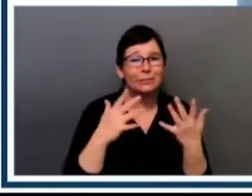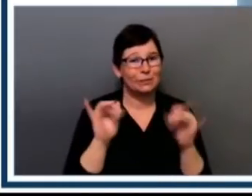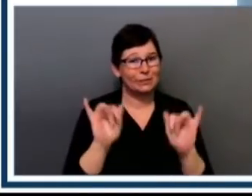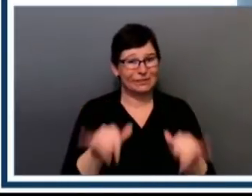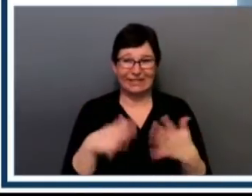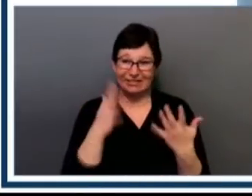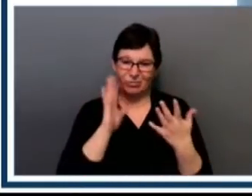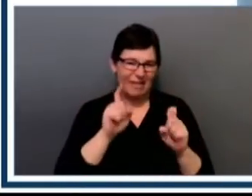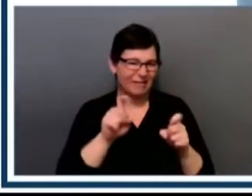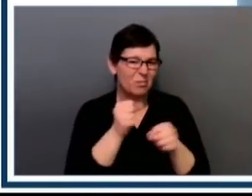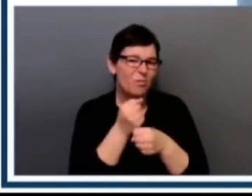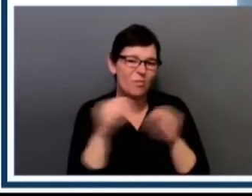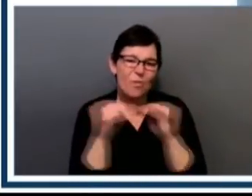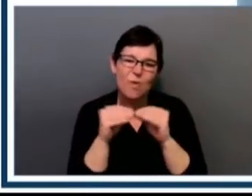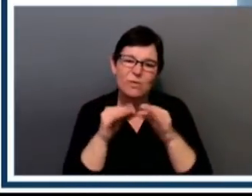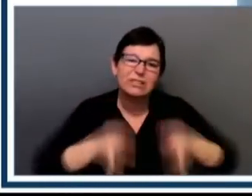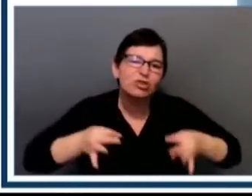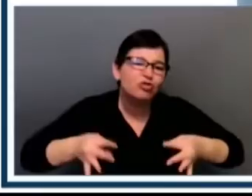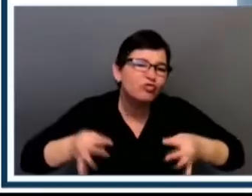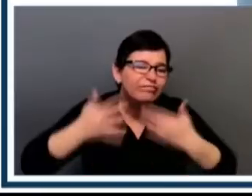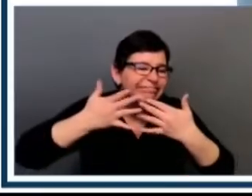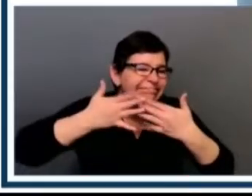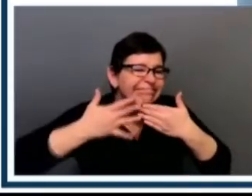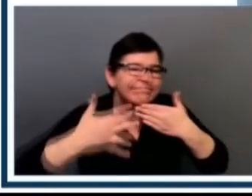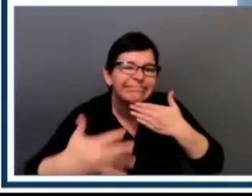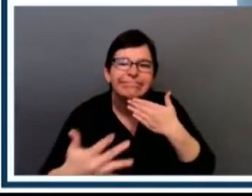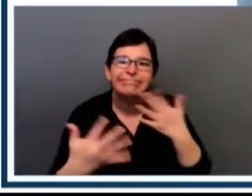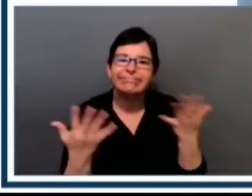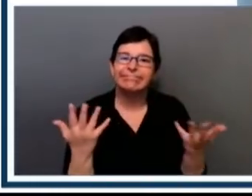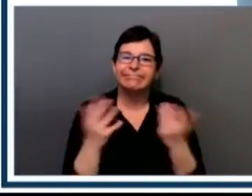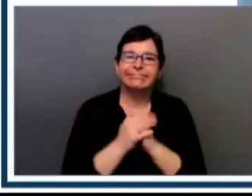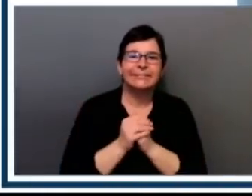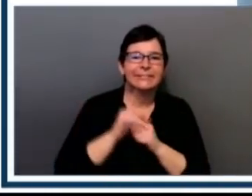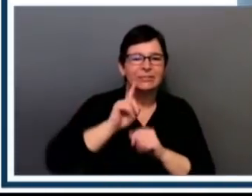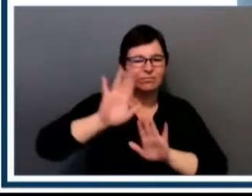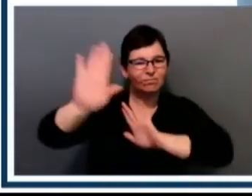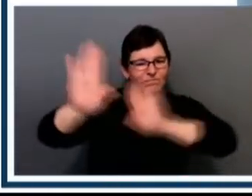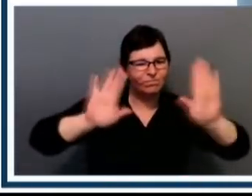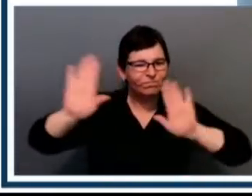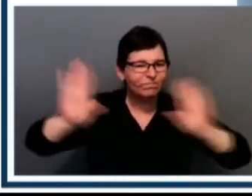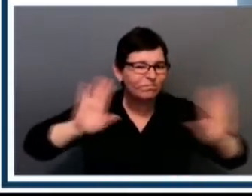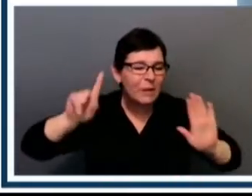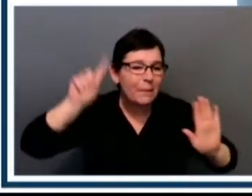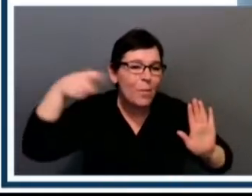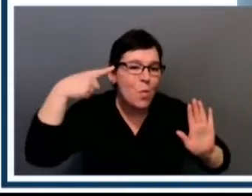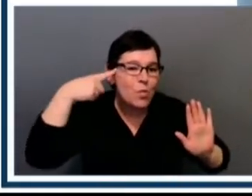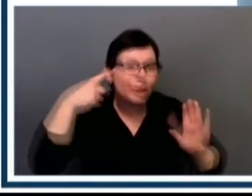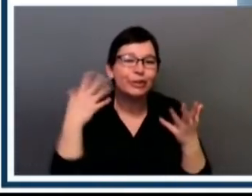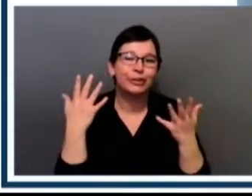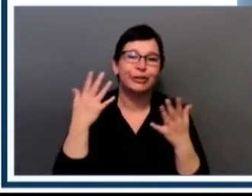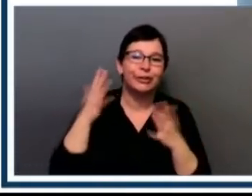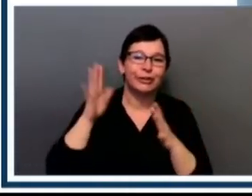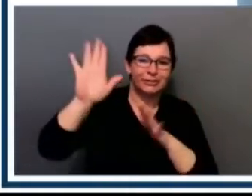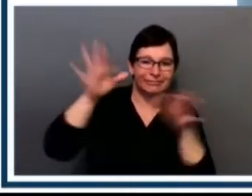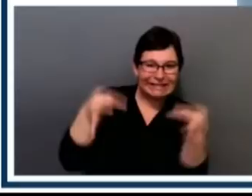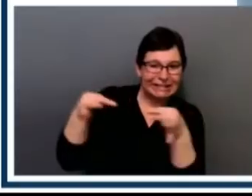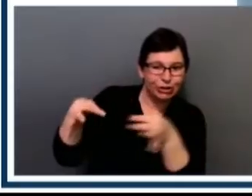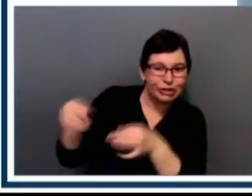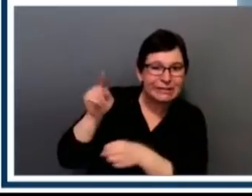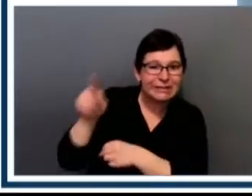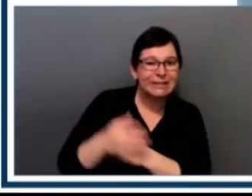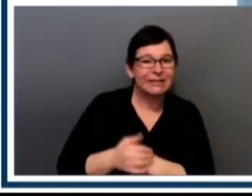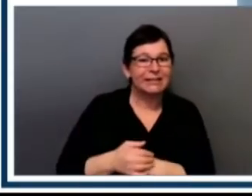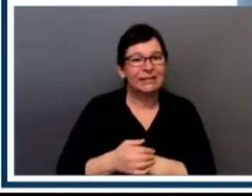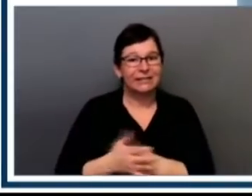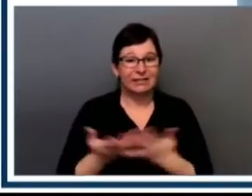At the end of the day, an individual employer always has the ability to set, vaccination or other things as a condition